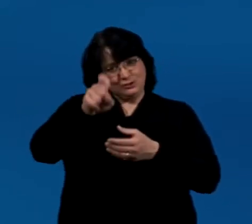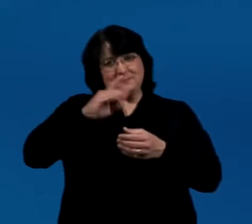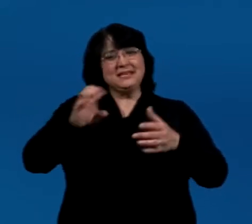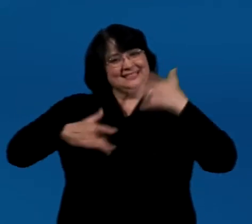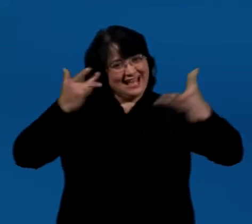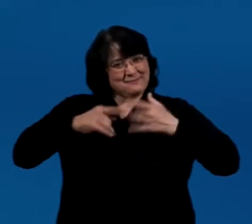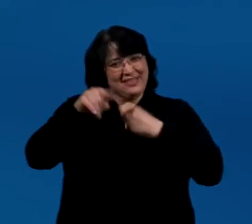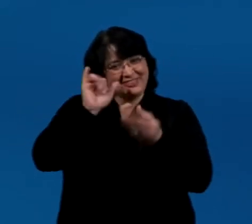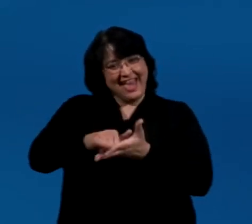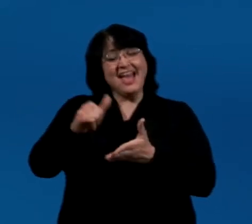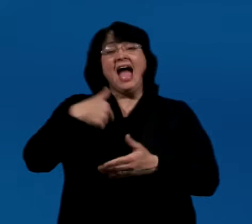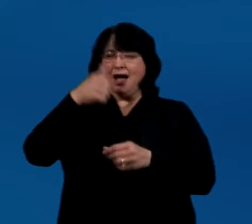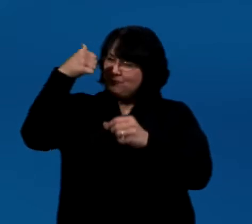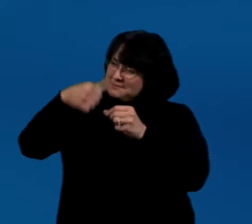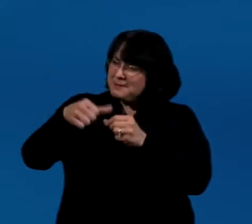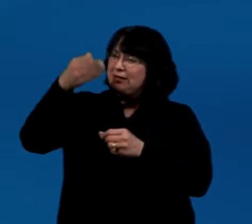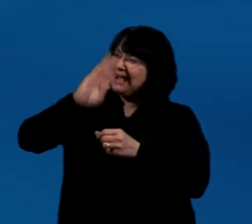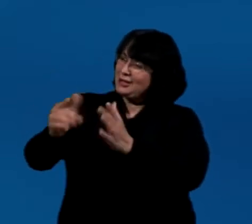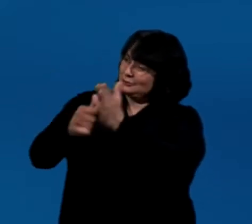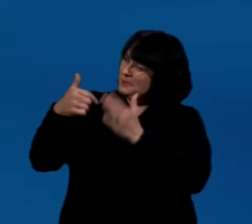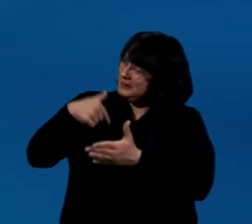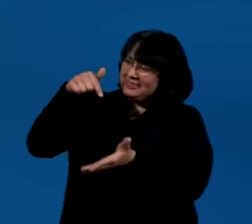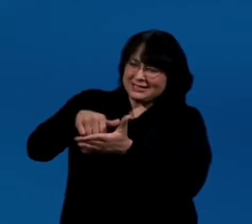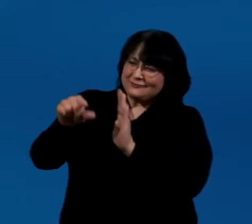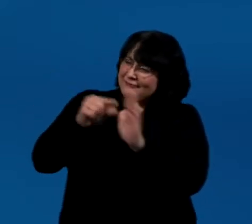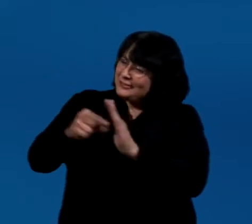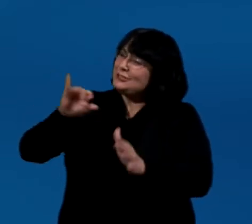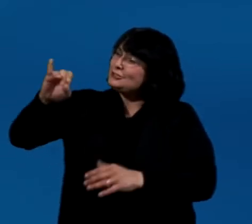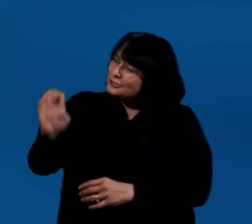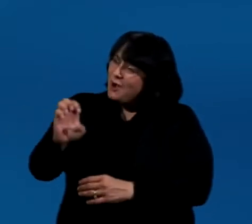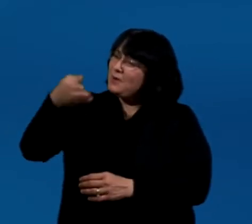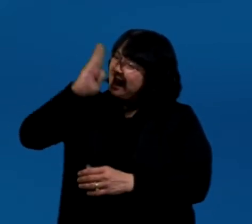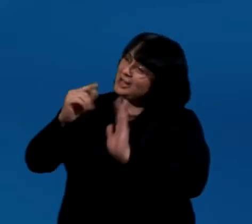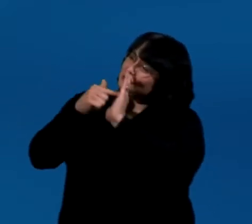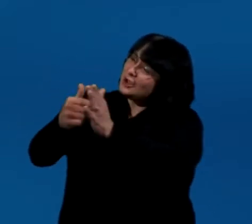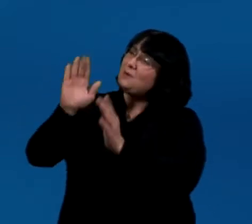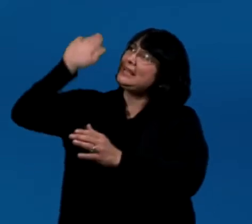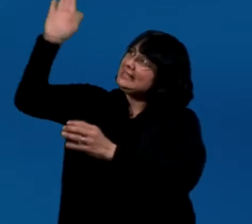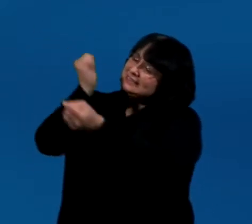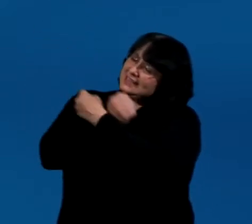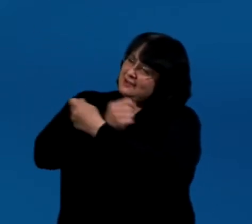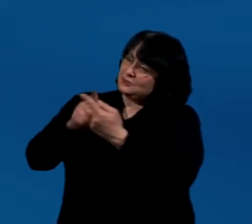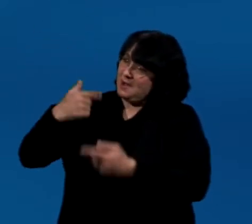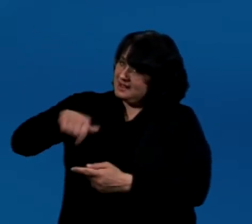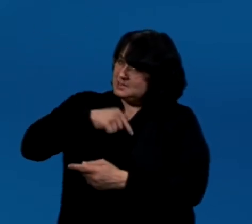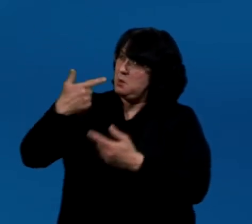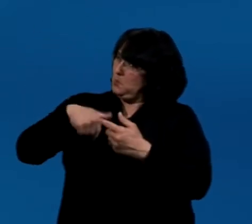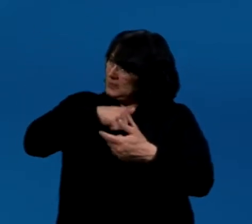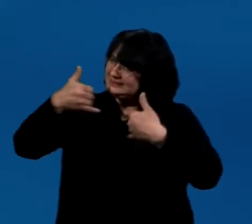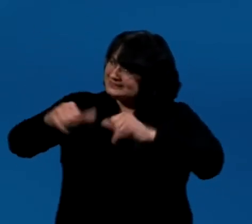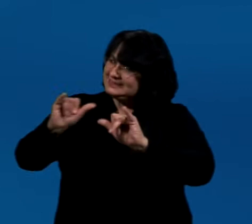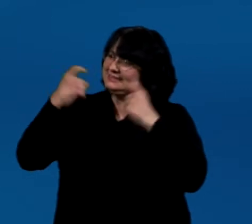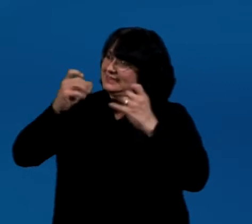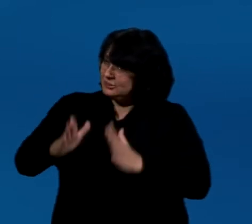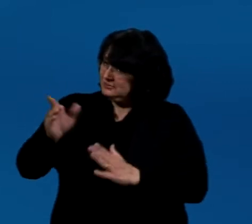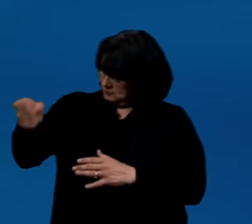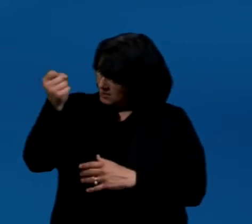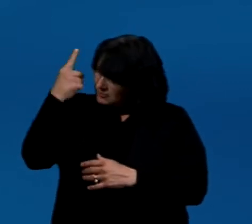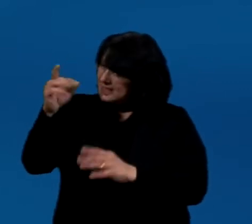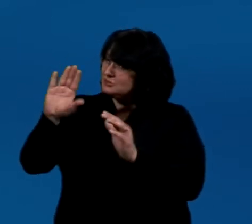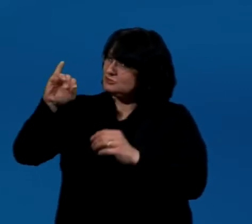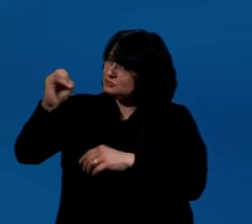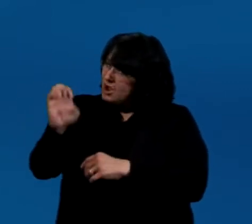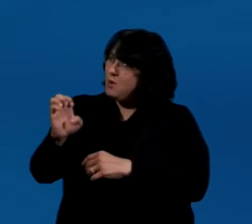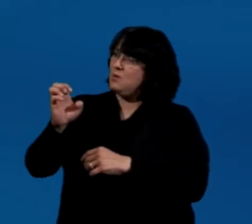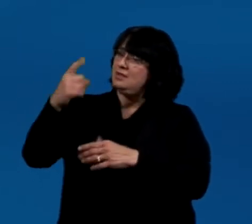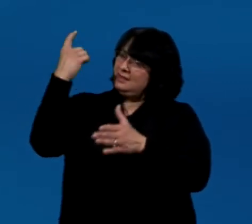remember when God made this verse real to me. Joe, God commendeth his love toward us, and that while we were yet sinners, do you understand, Joe, that